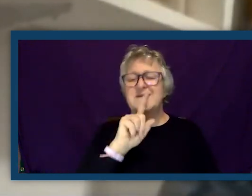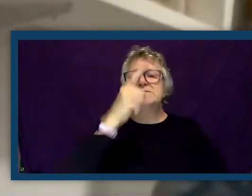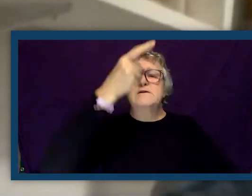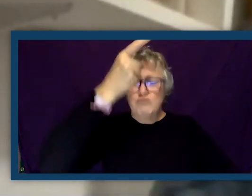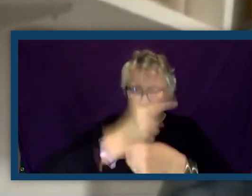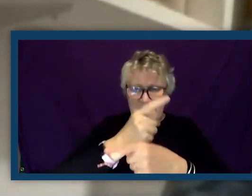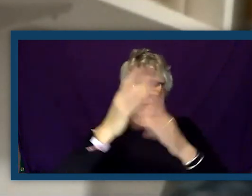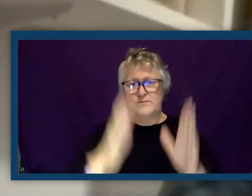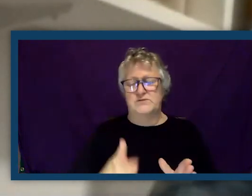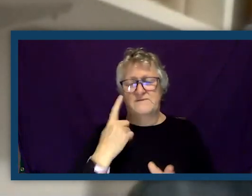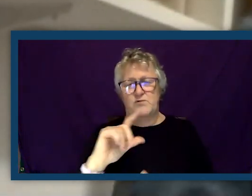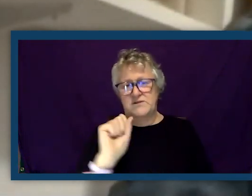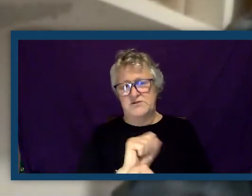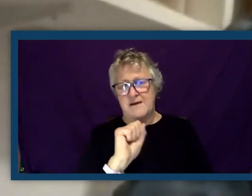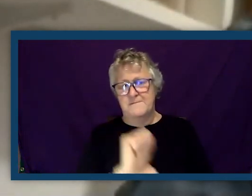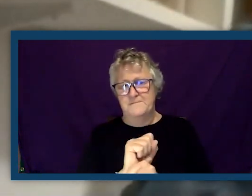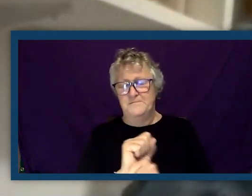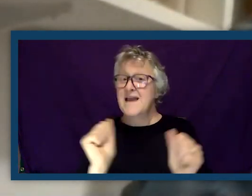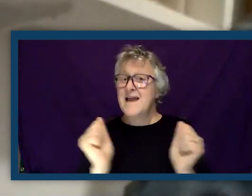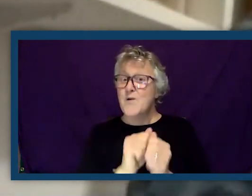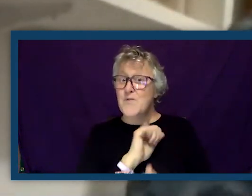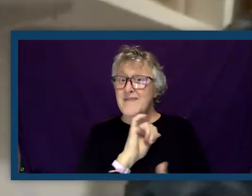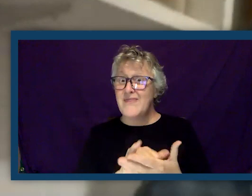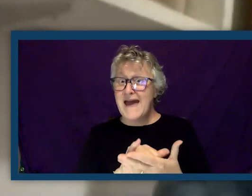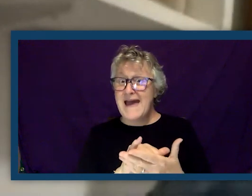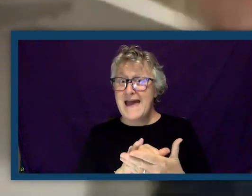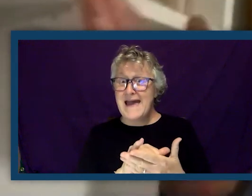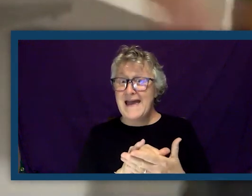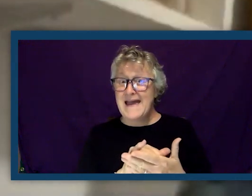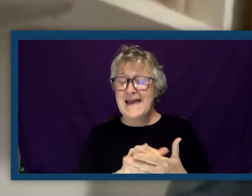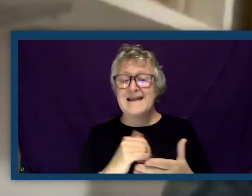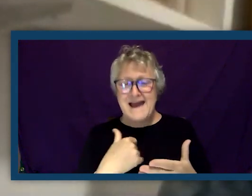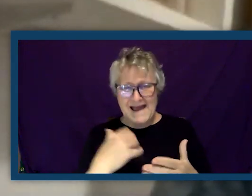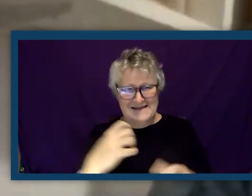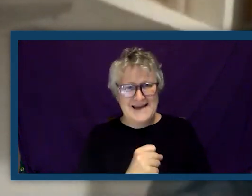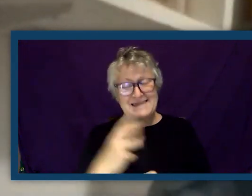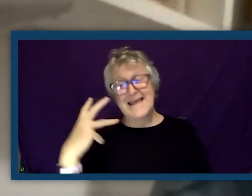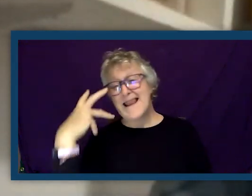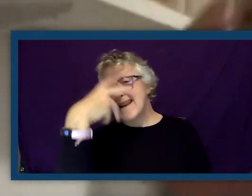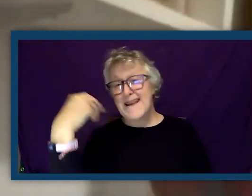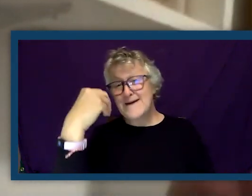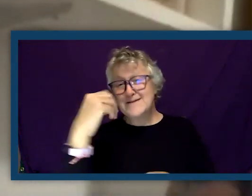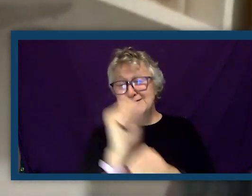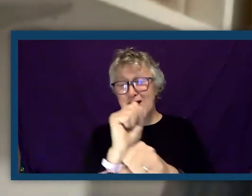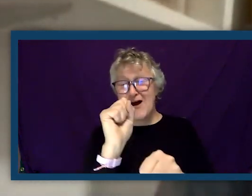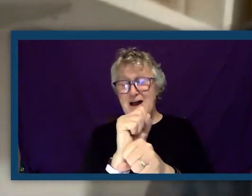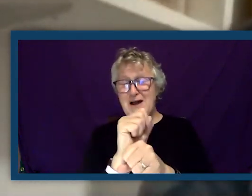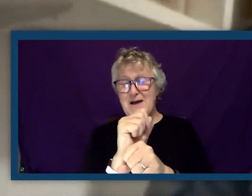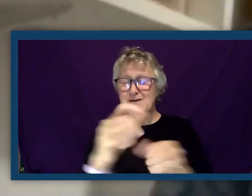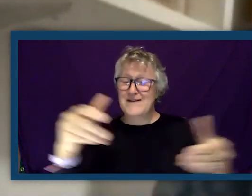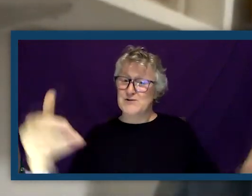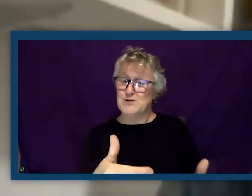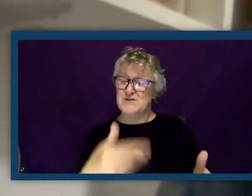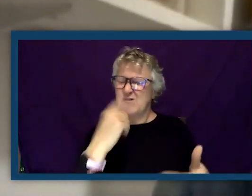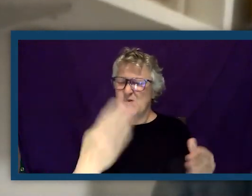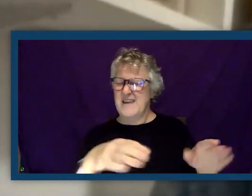link. And with that, I get the lovely job of introducing, for some closing remarks,